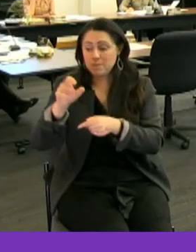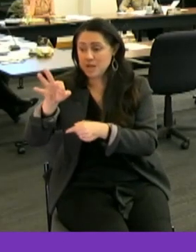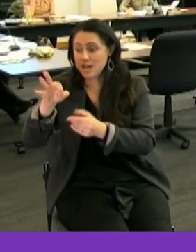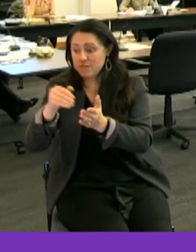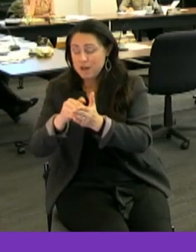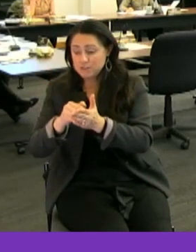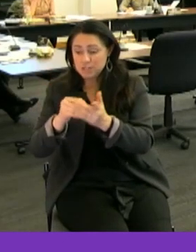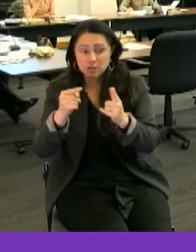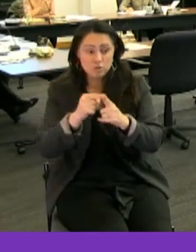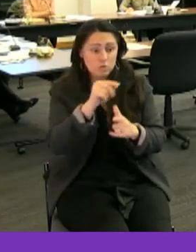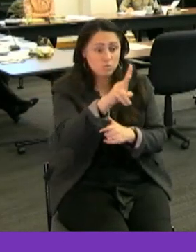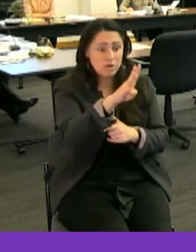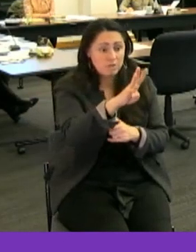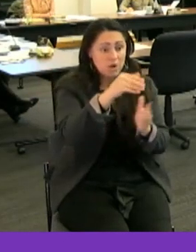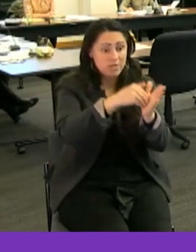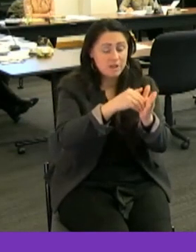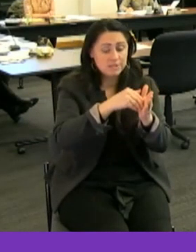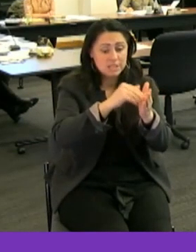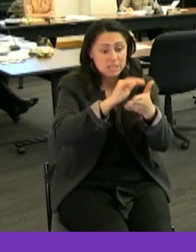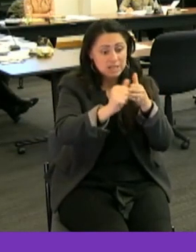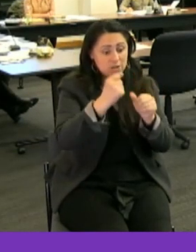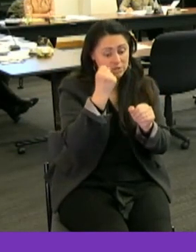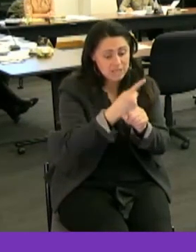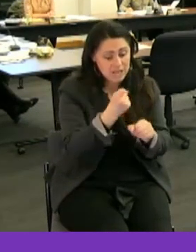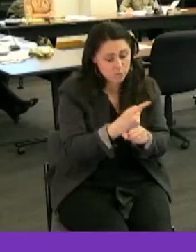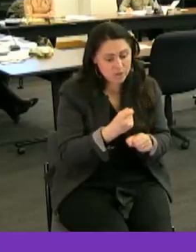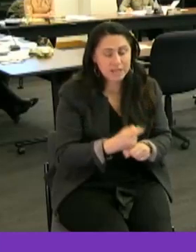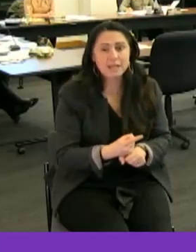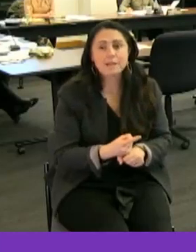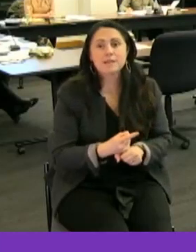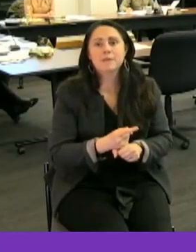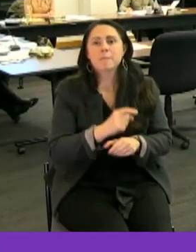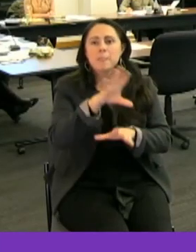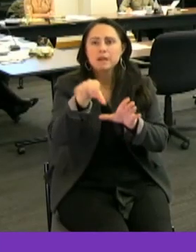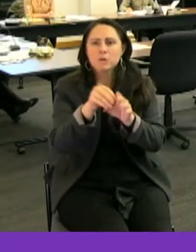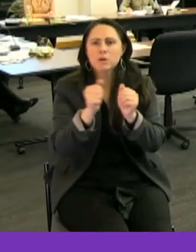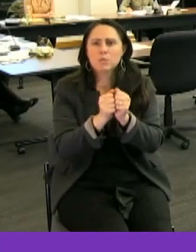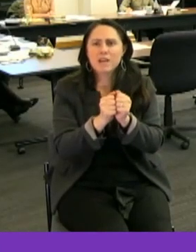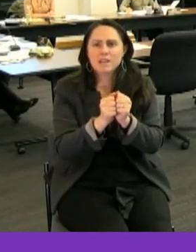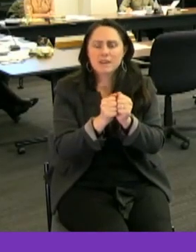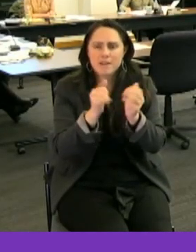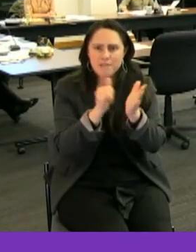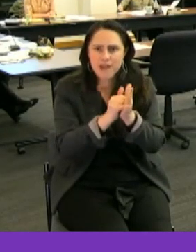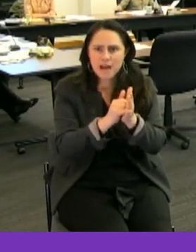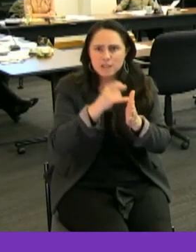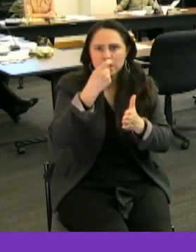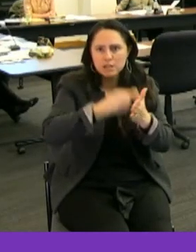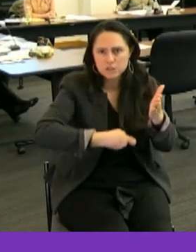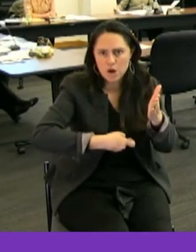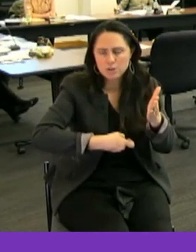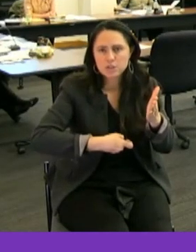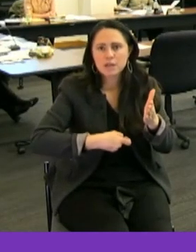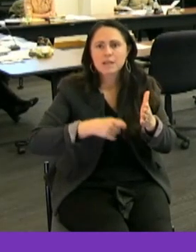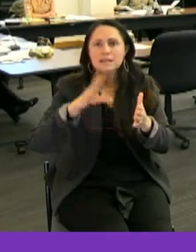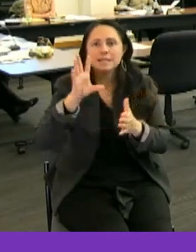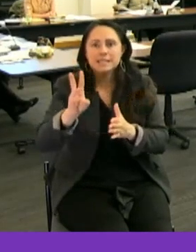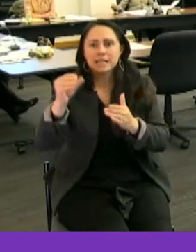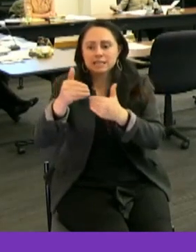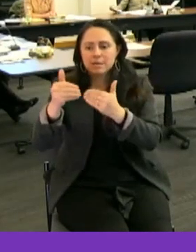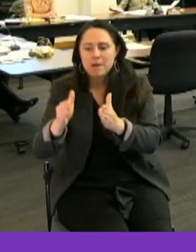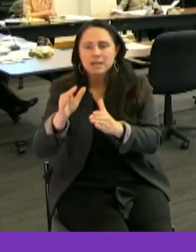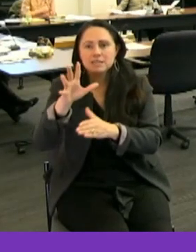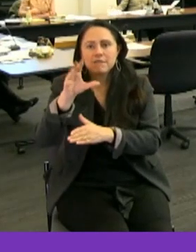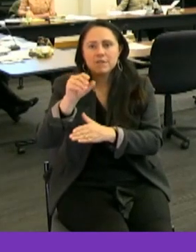to $24,000 annually. As part of this package, they quoted 6 packs of those